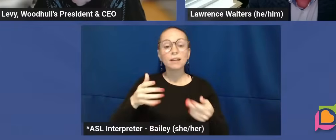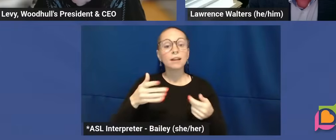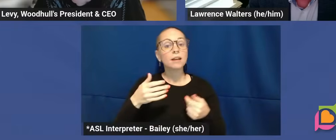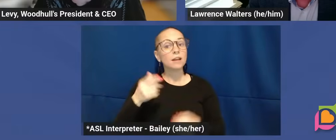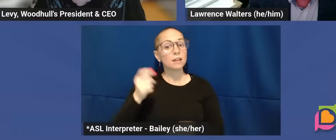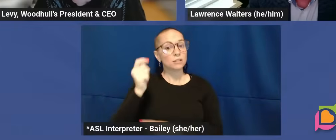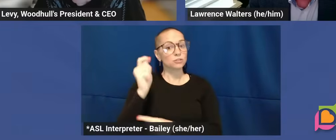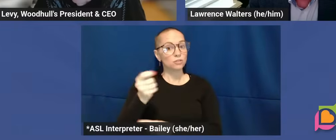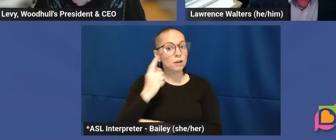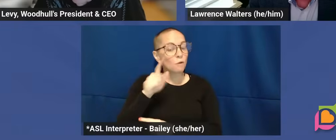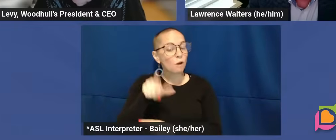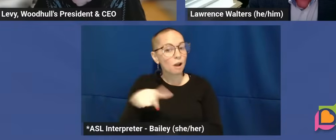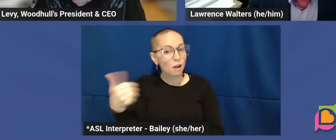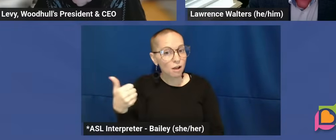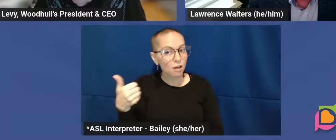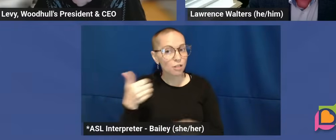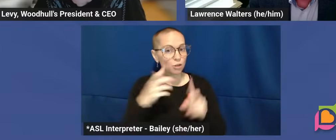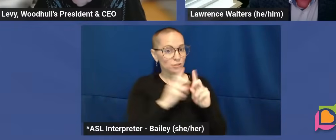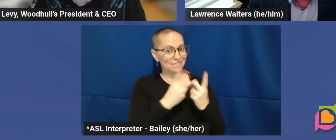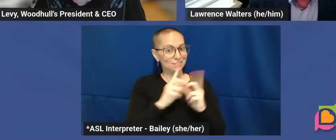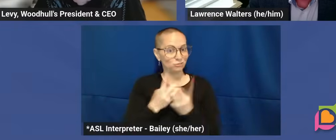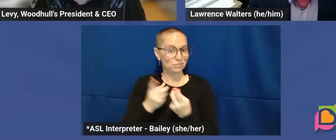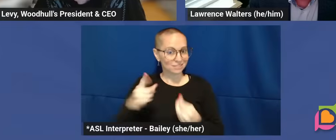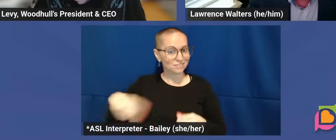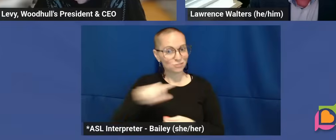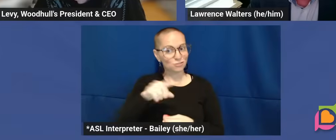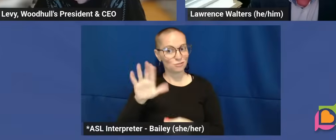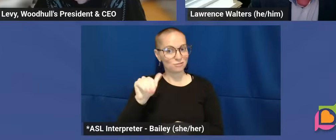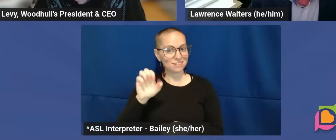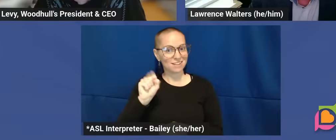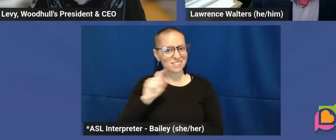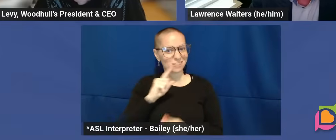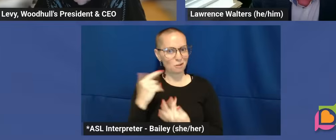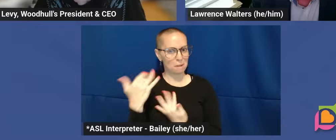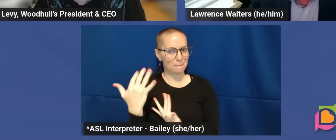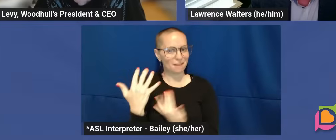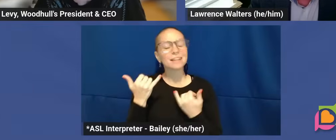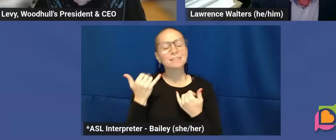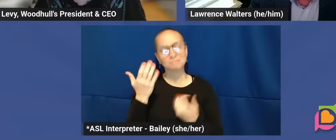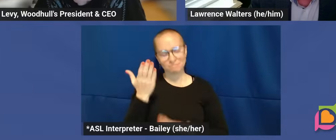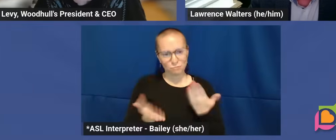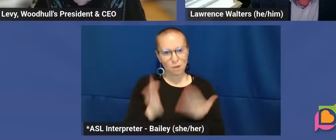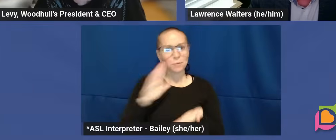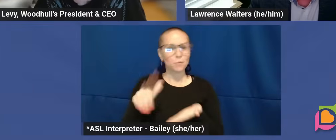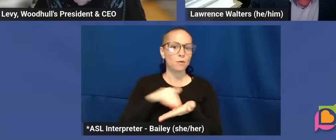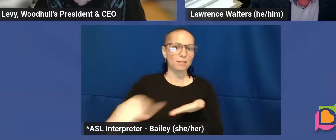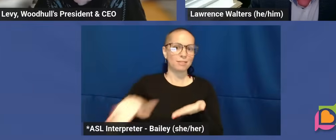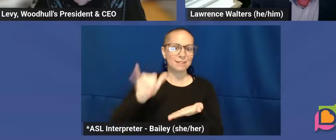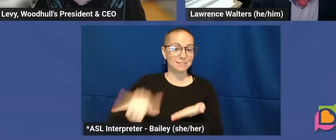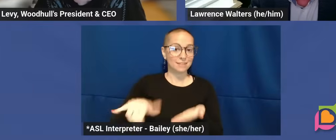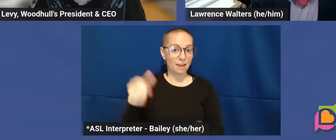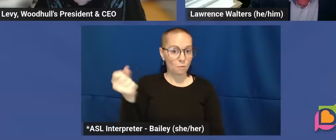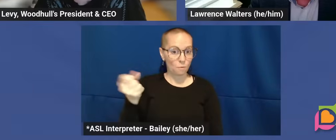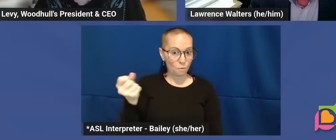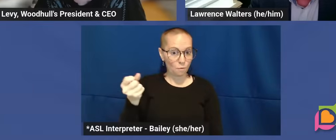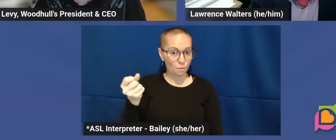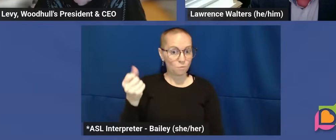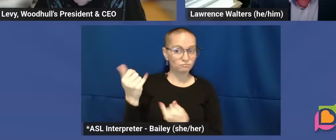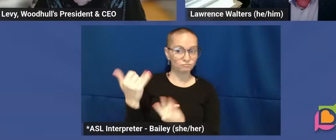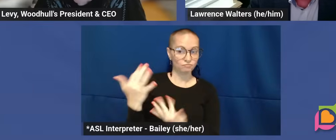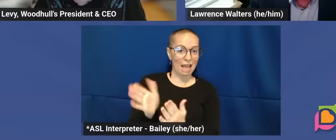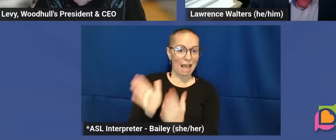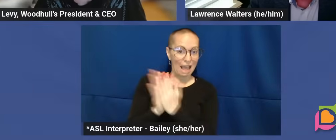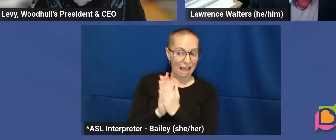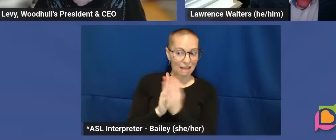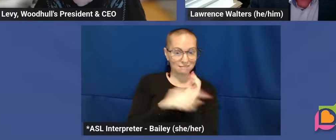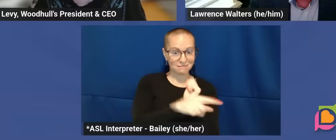the other districts where these cases are pending are likely going to release that hold and ask the parties, what are